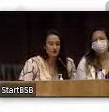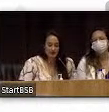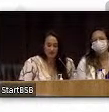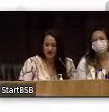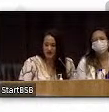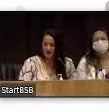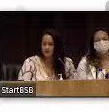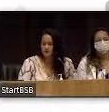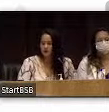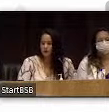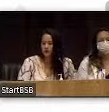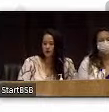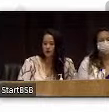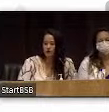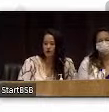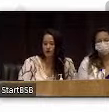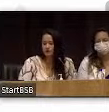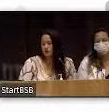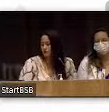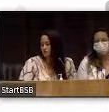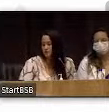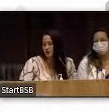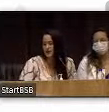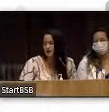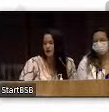So, the State Hospital of Vila Velha